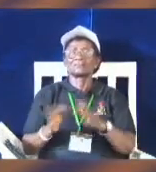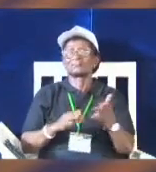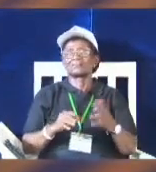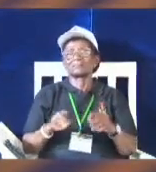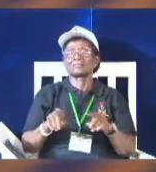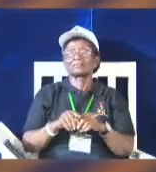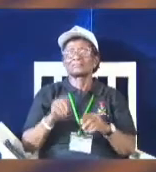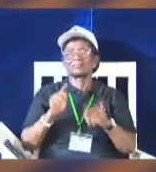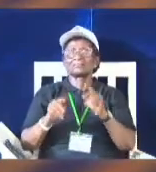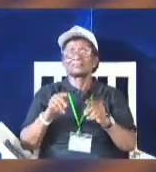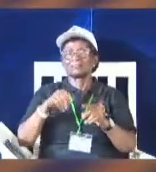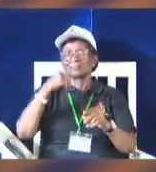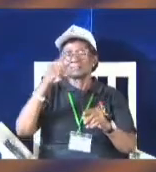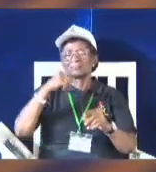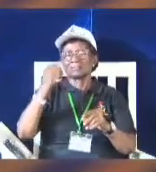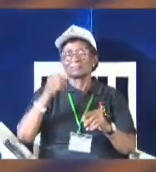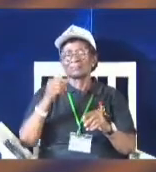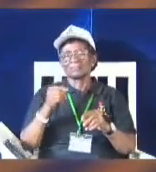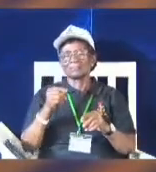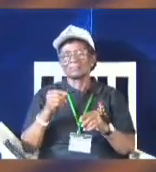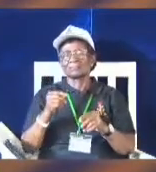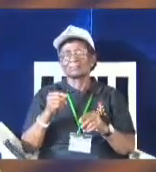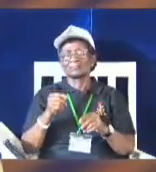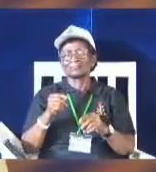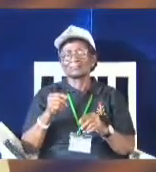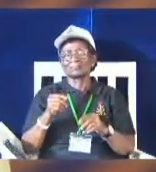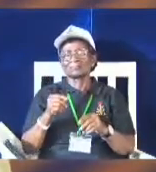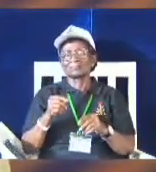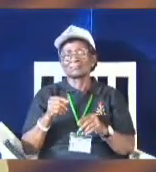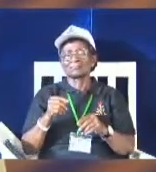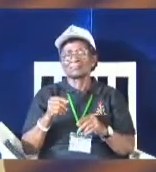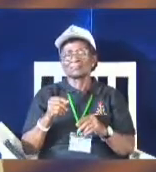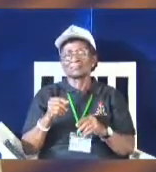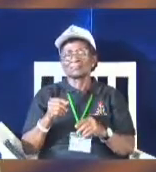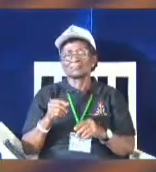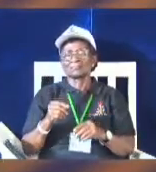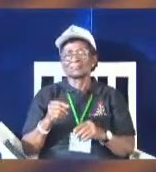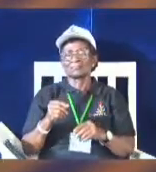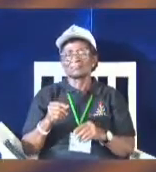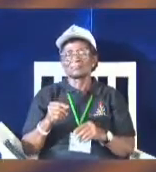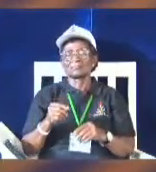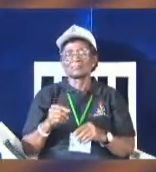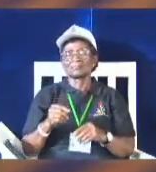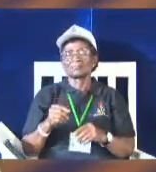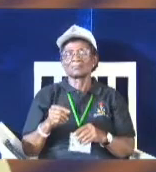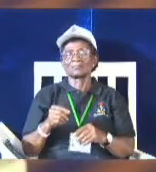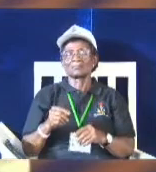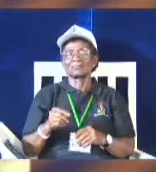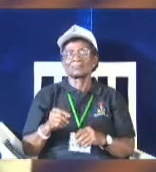So the people said, no problem. There's a successor.